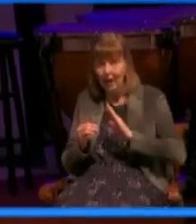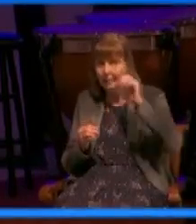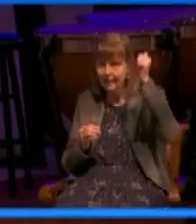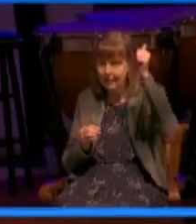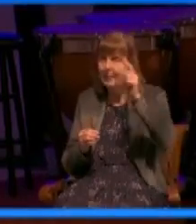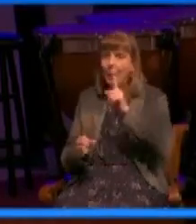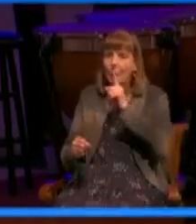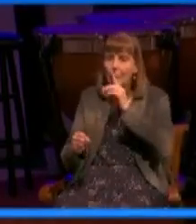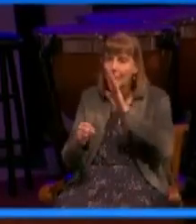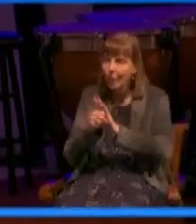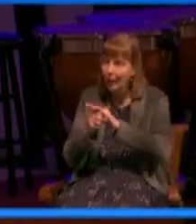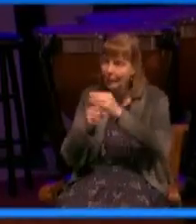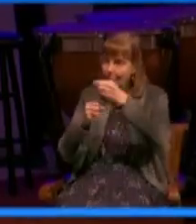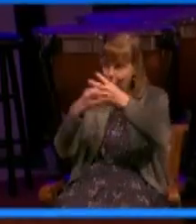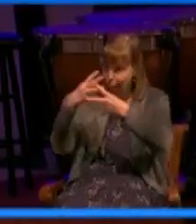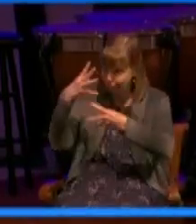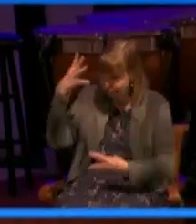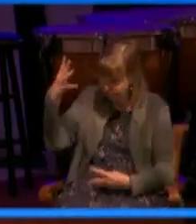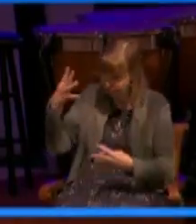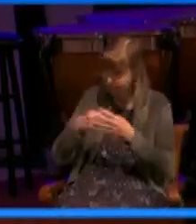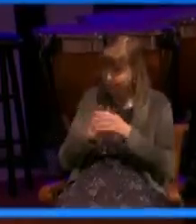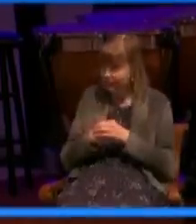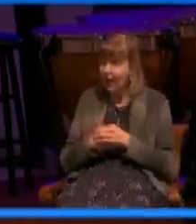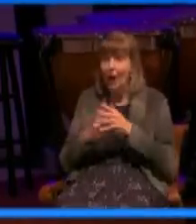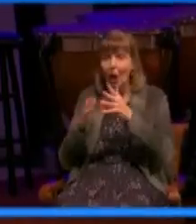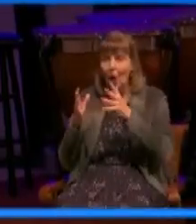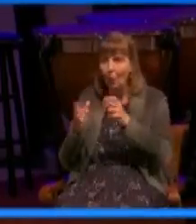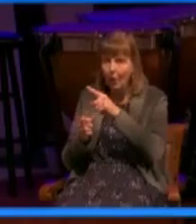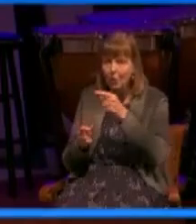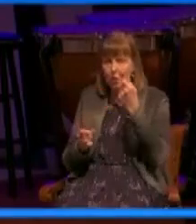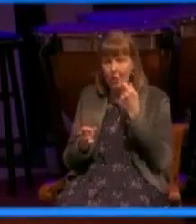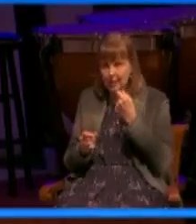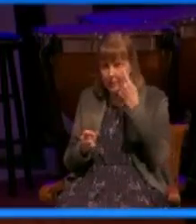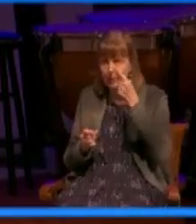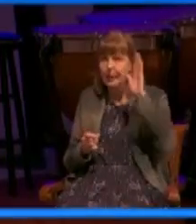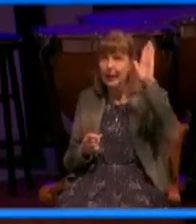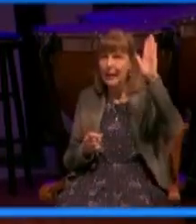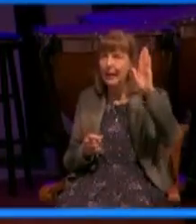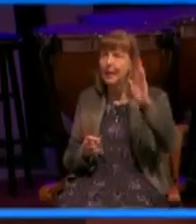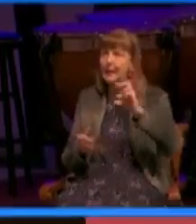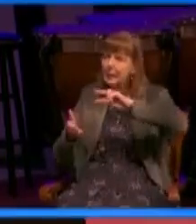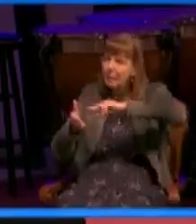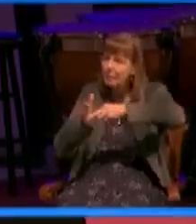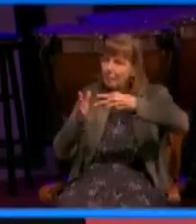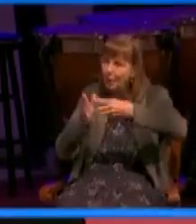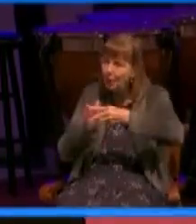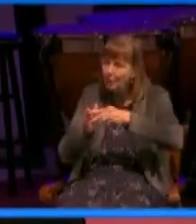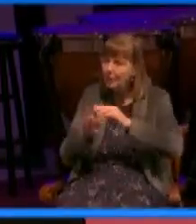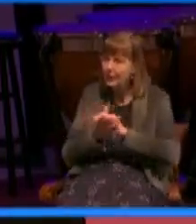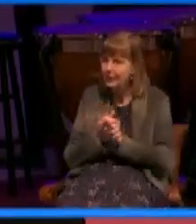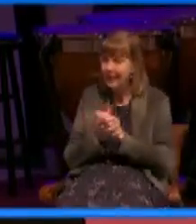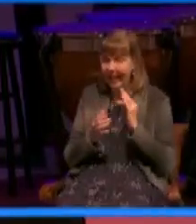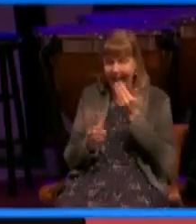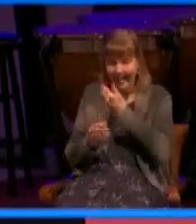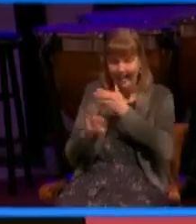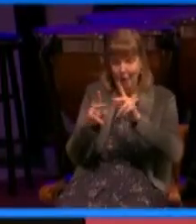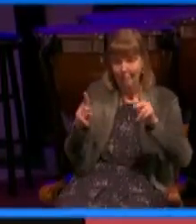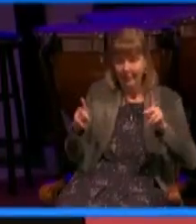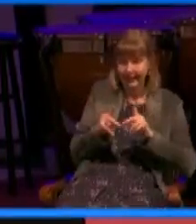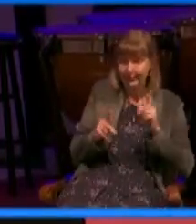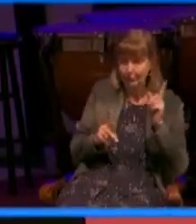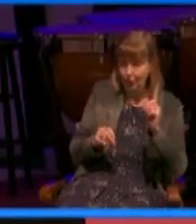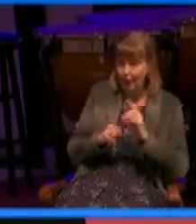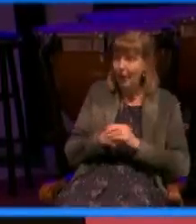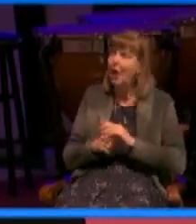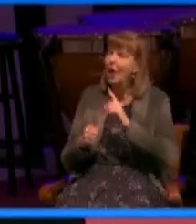you to see the purposes why. I want you to see what our response is to be. But the very first thing that you need to see when we think about the